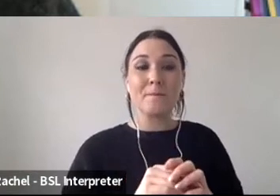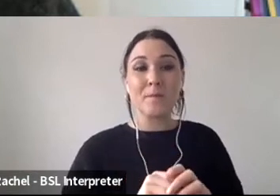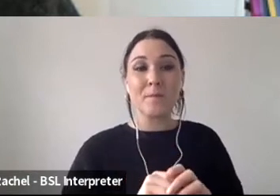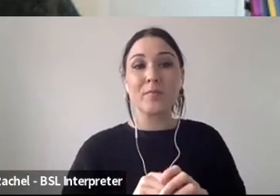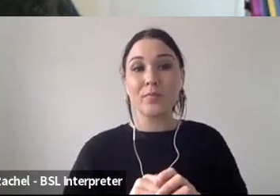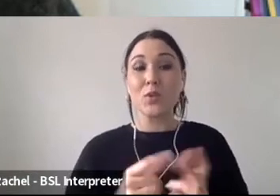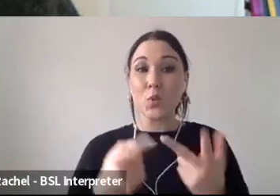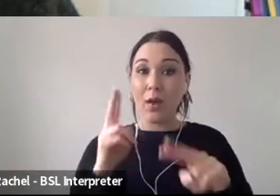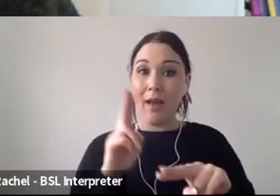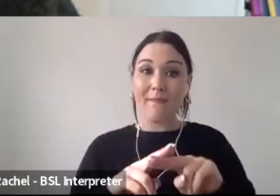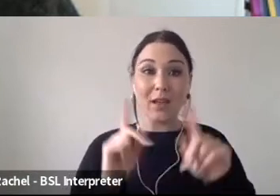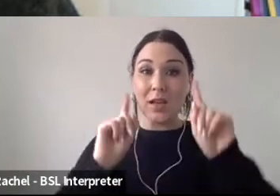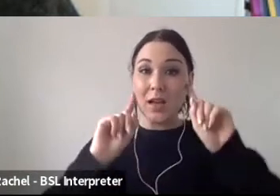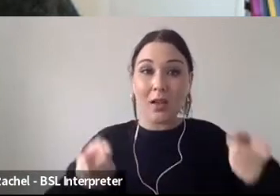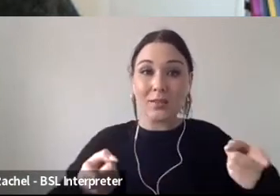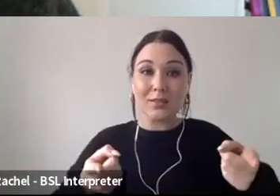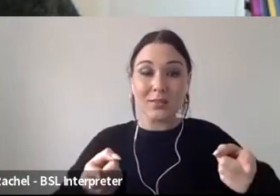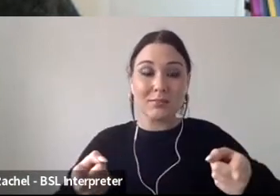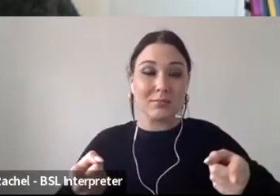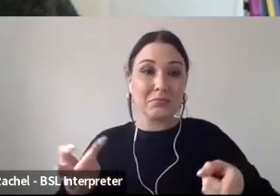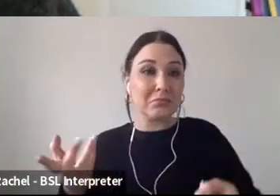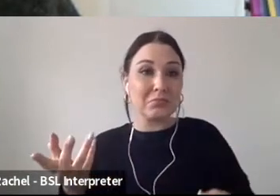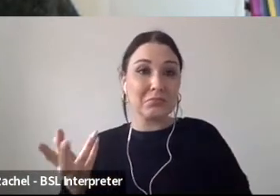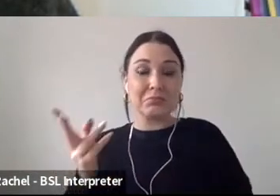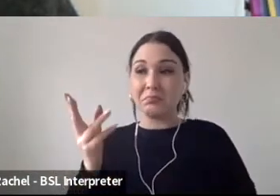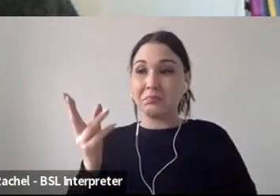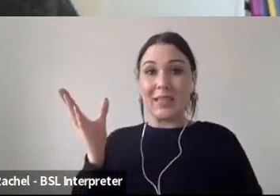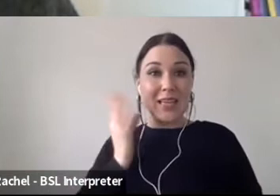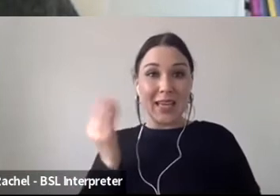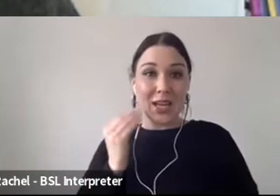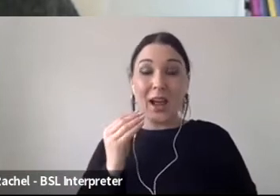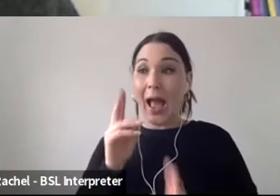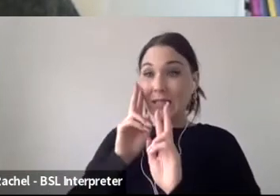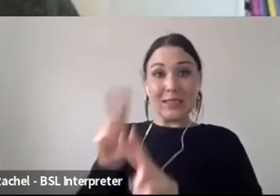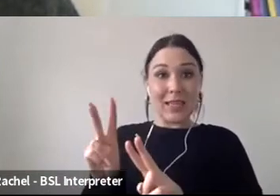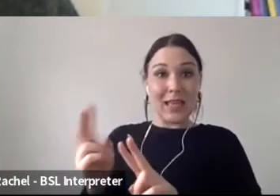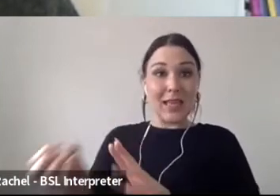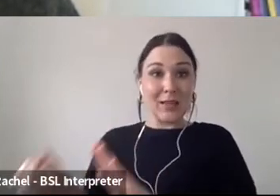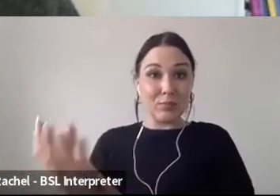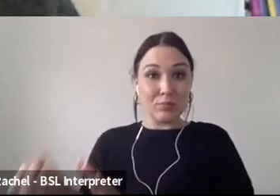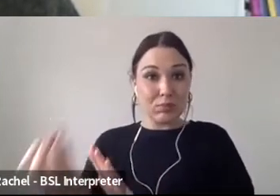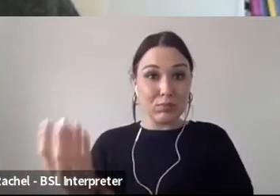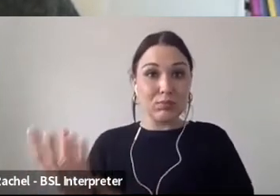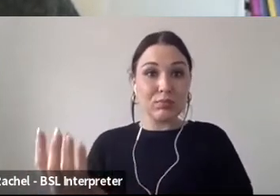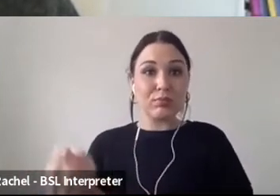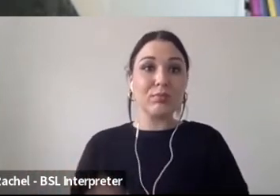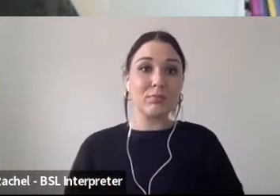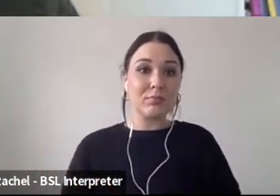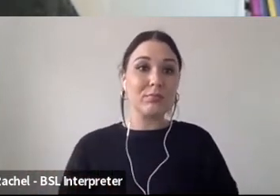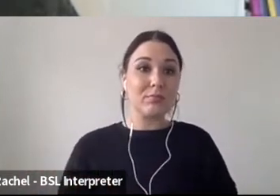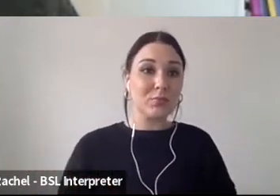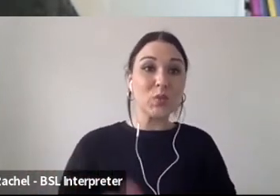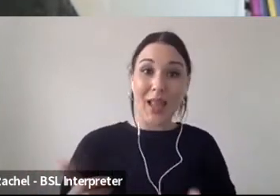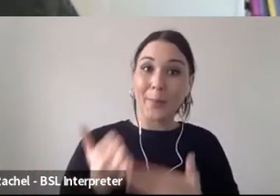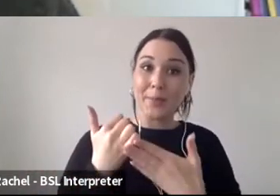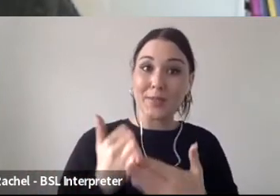if I can't hear the phone, then I can at least see that it's lit up and it's ringing, which helps with that